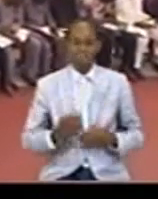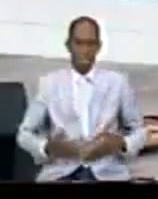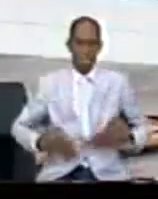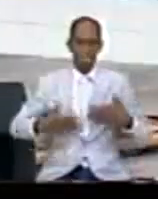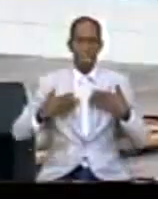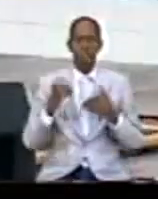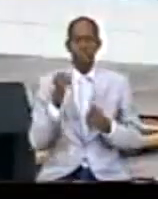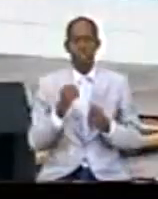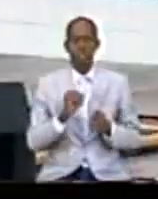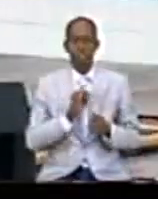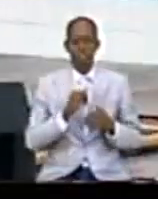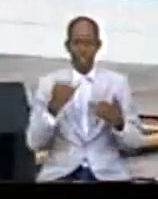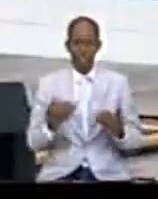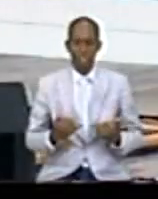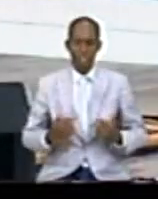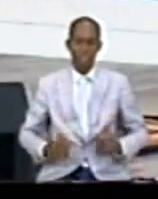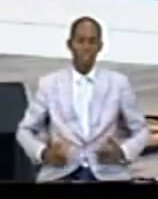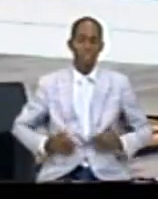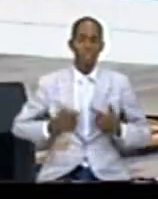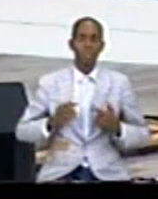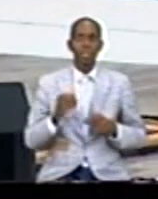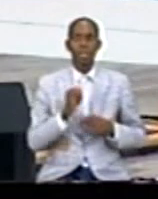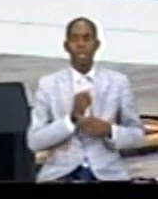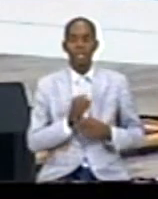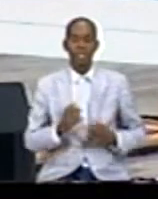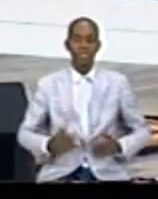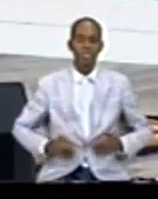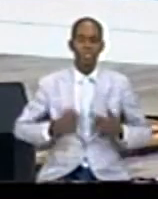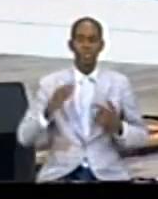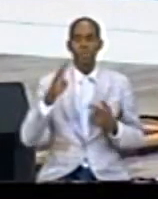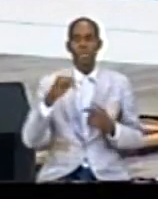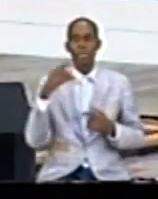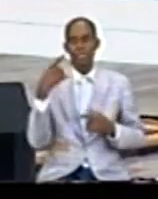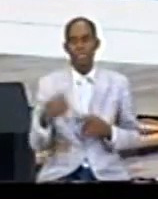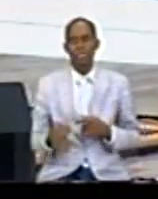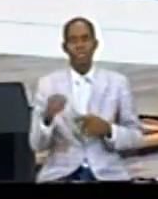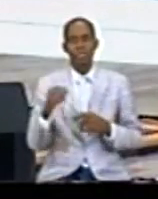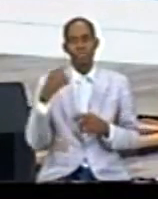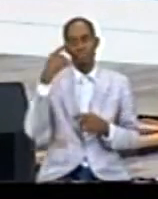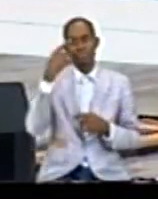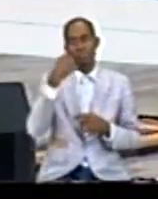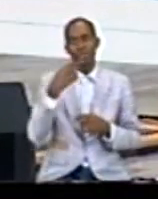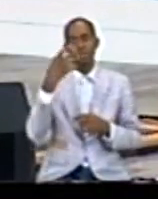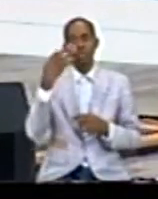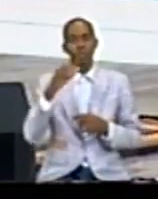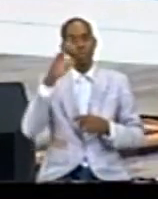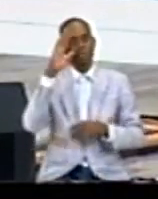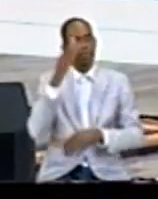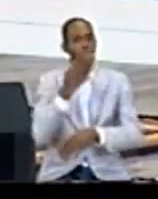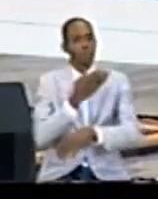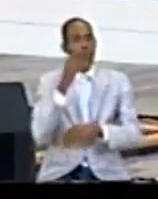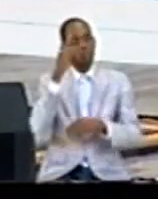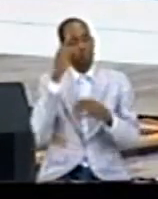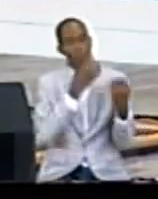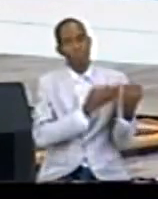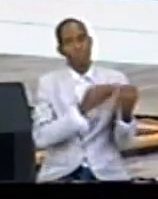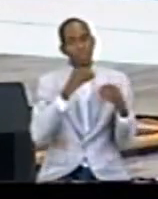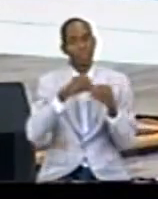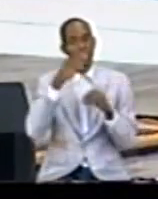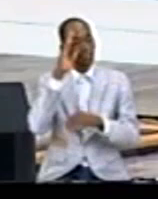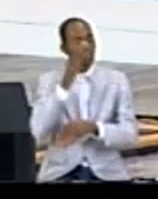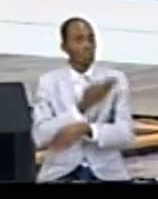the flesh, I live by the faith of the Son of God who loved me and